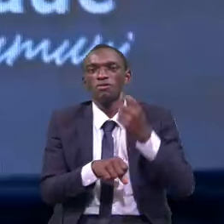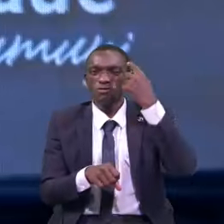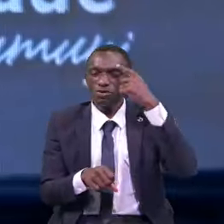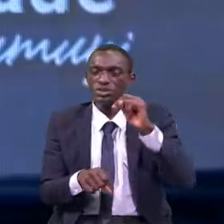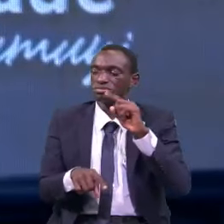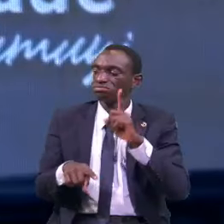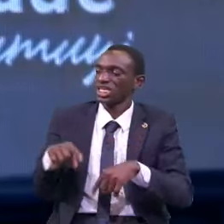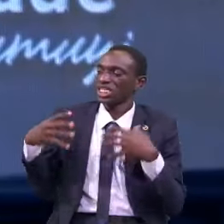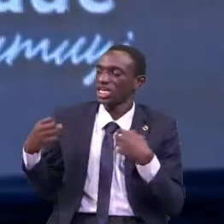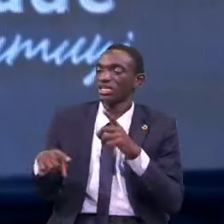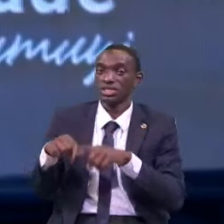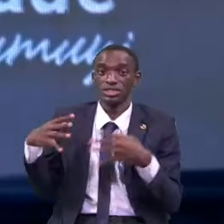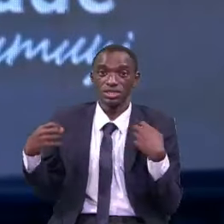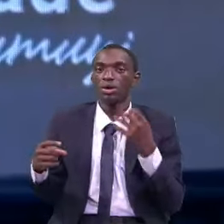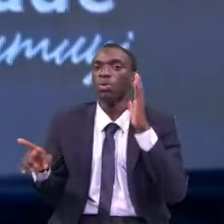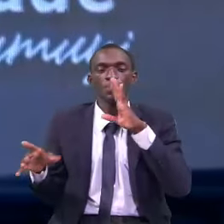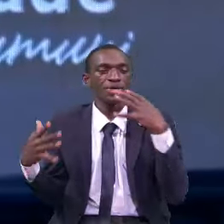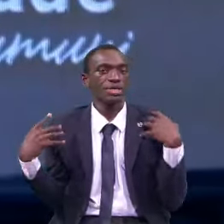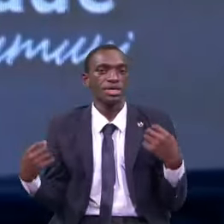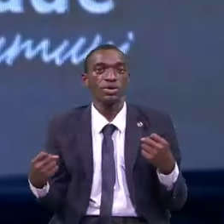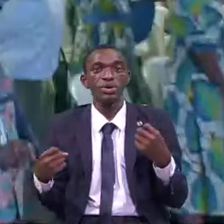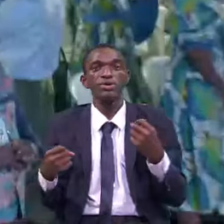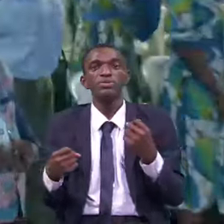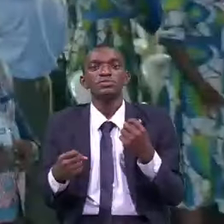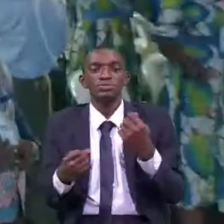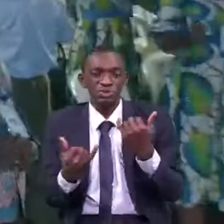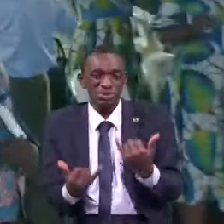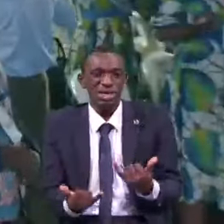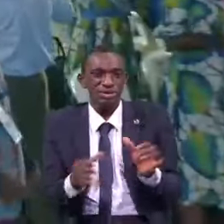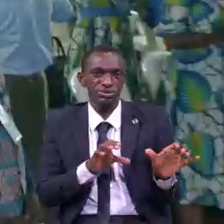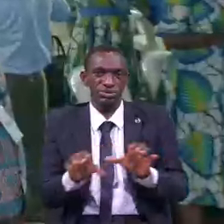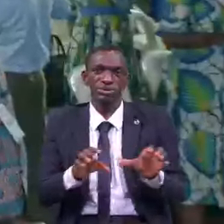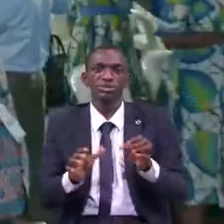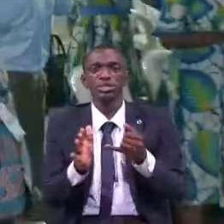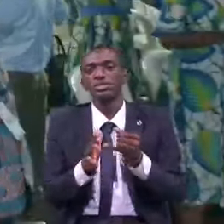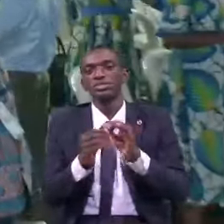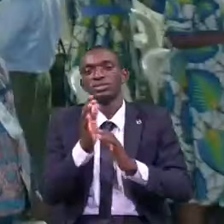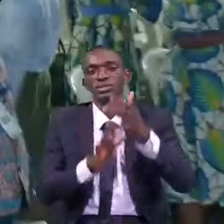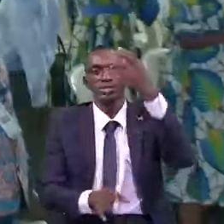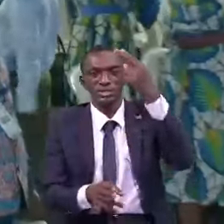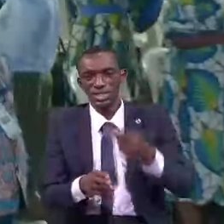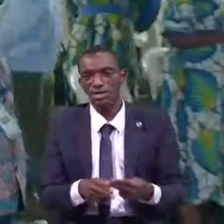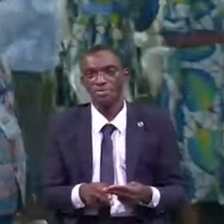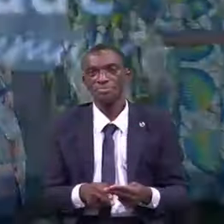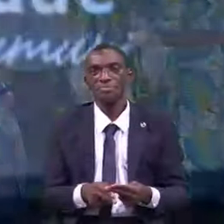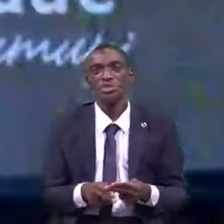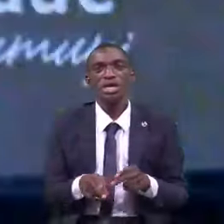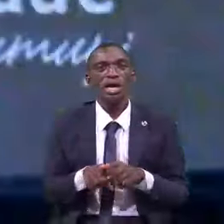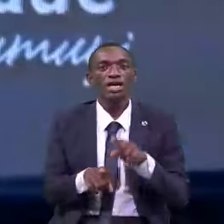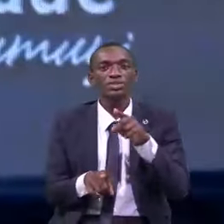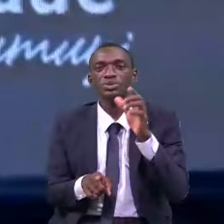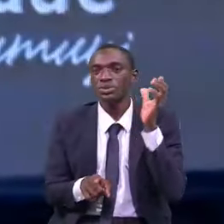They will do it right now. Il le fera ici As you hear the name